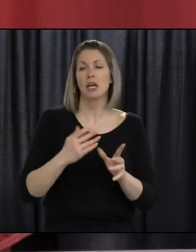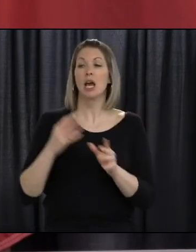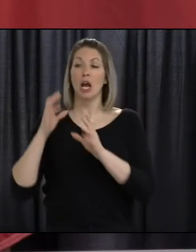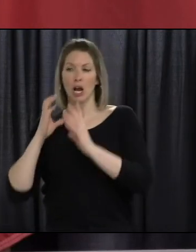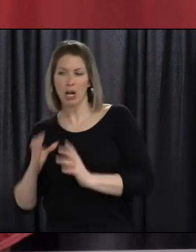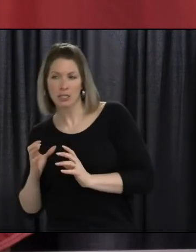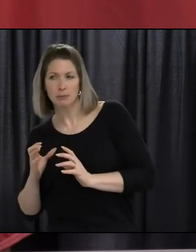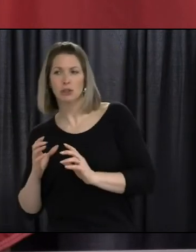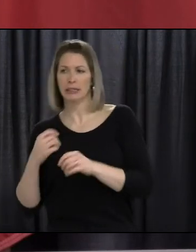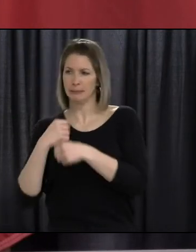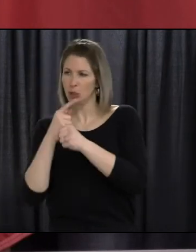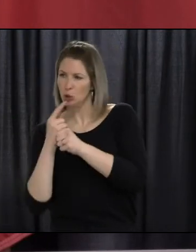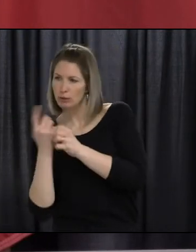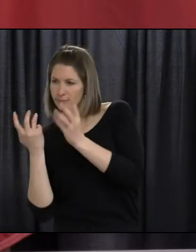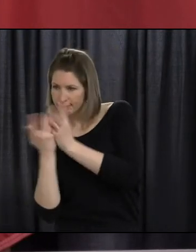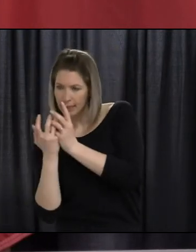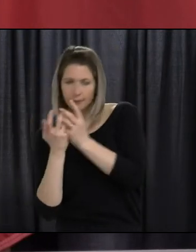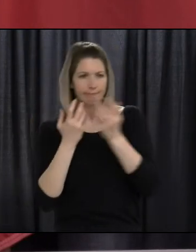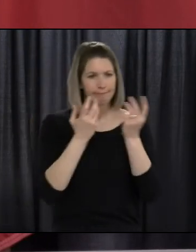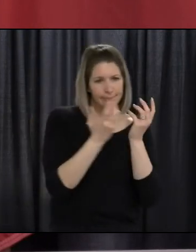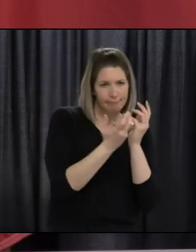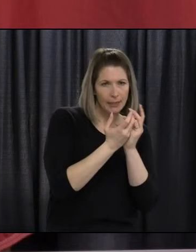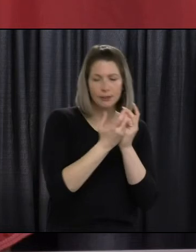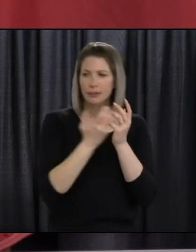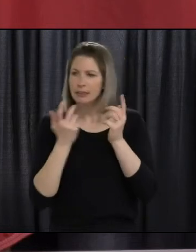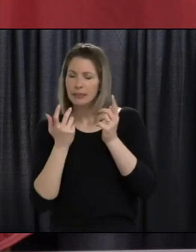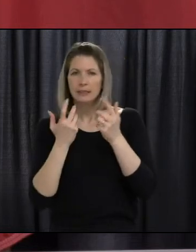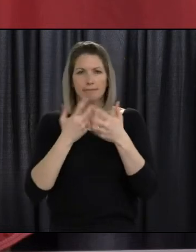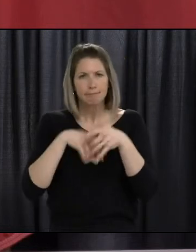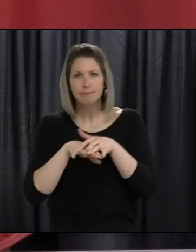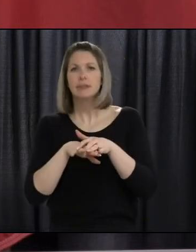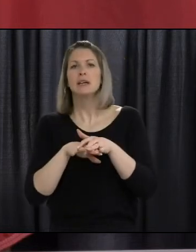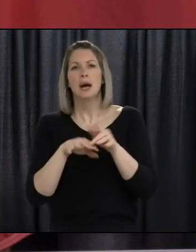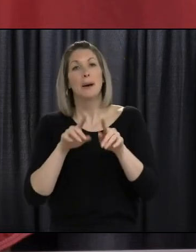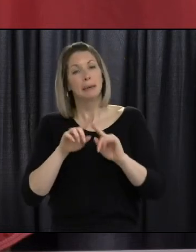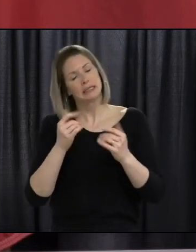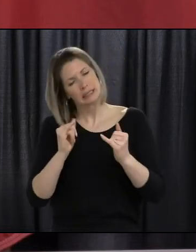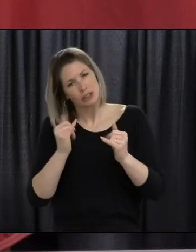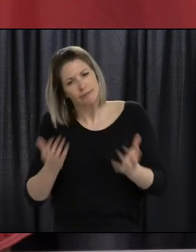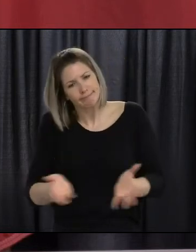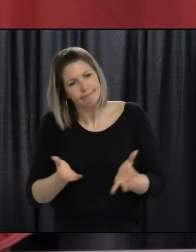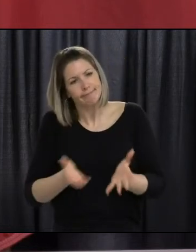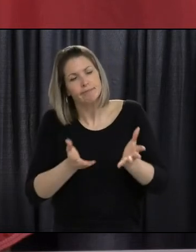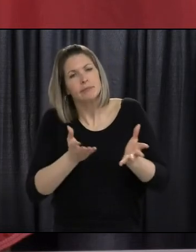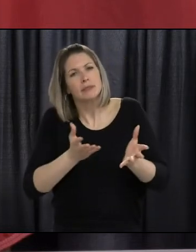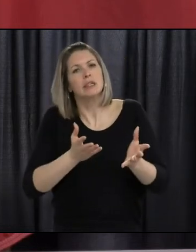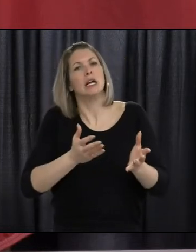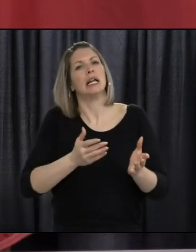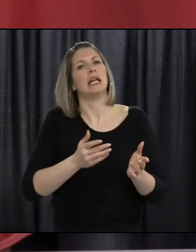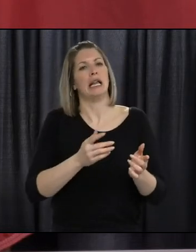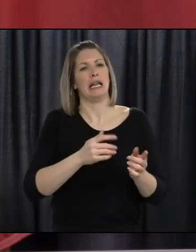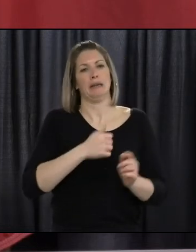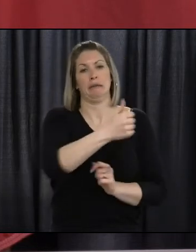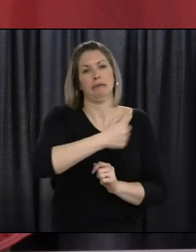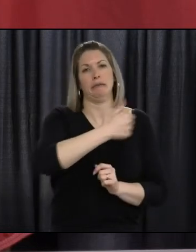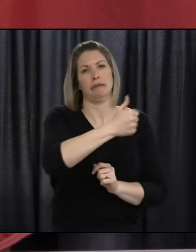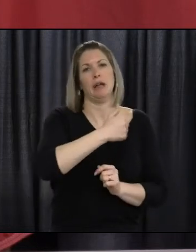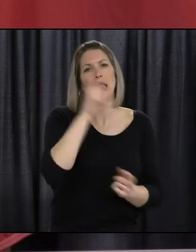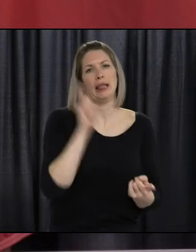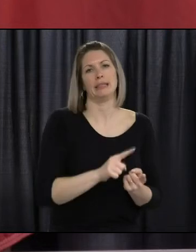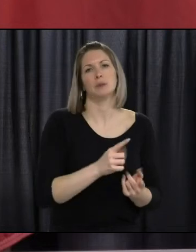and the 90-day supply, that they can get them, but also make sure that we make provision for those items that are being short. So you might